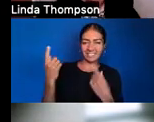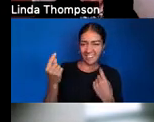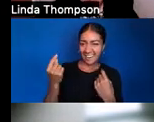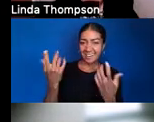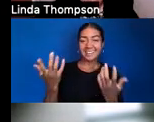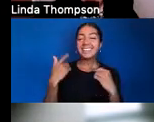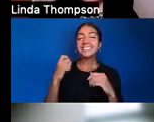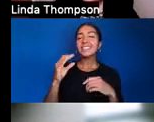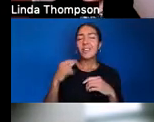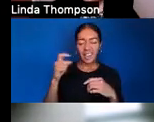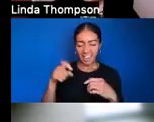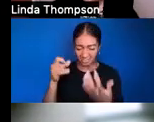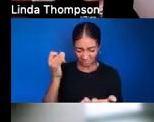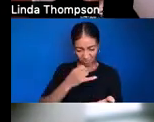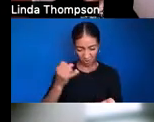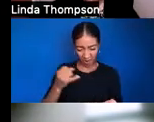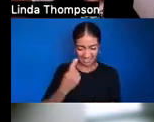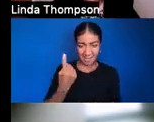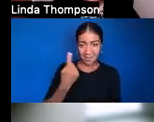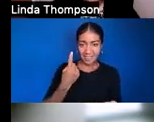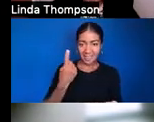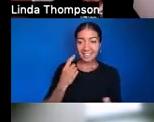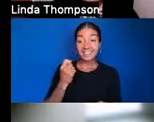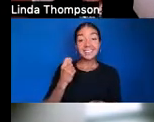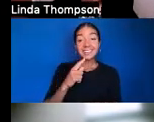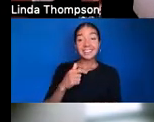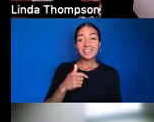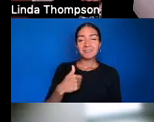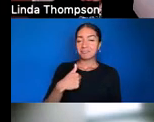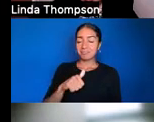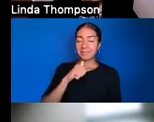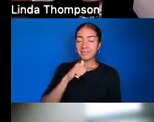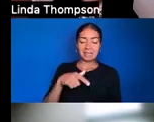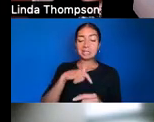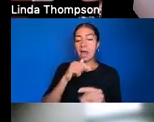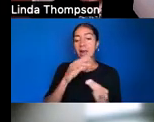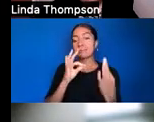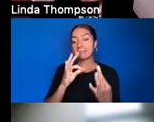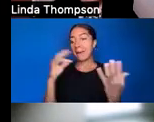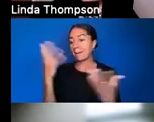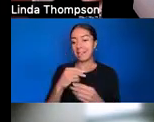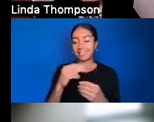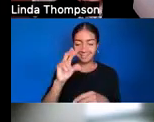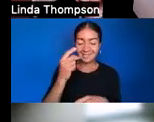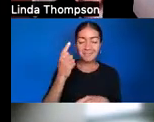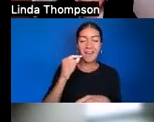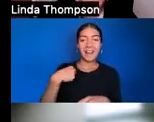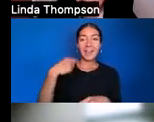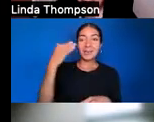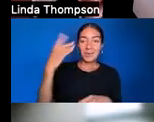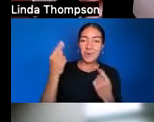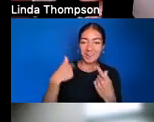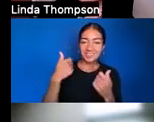So I had to draw something, and it wasn't a masterpiece or anything, but I knew what I was